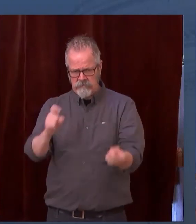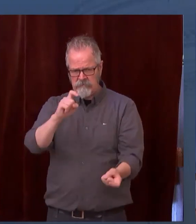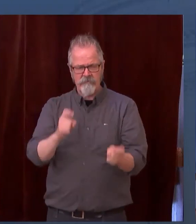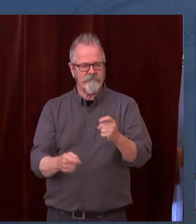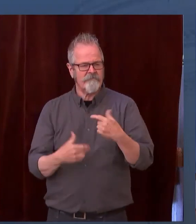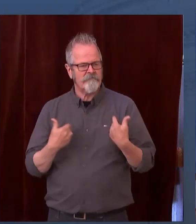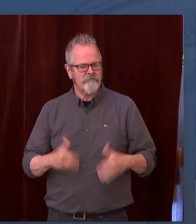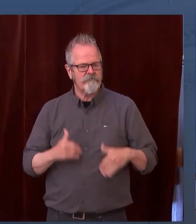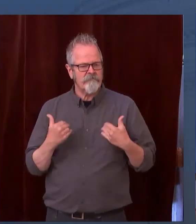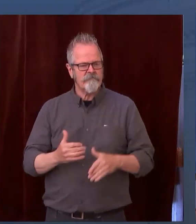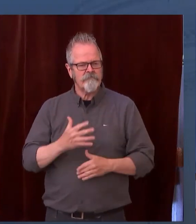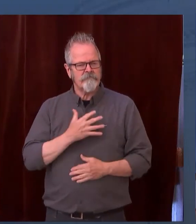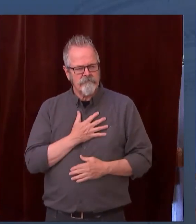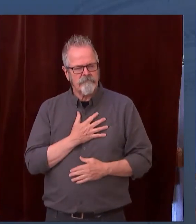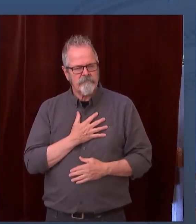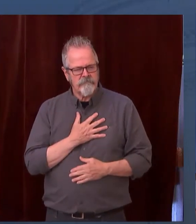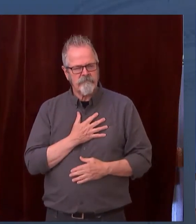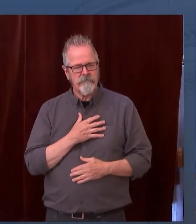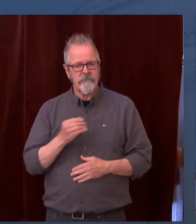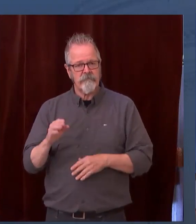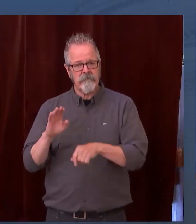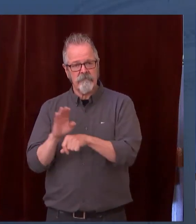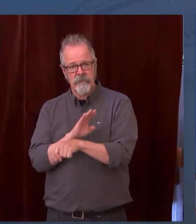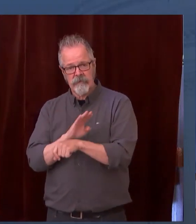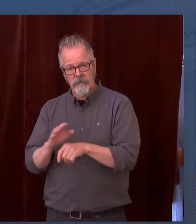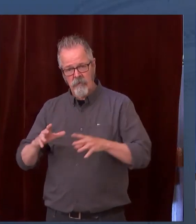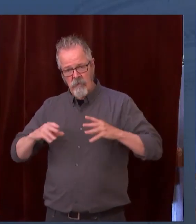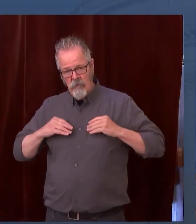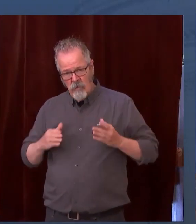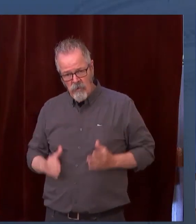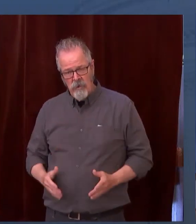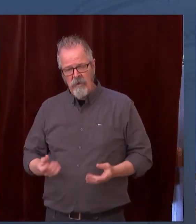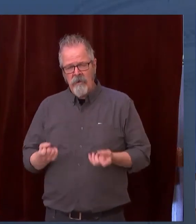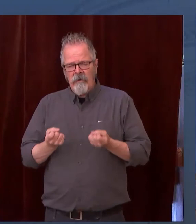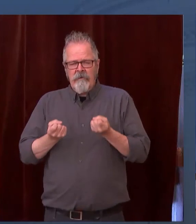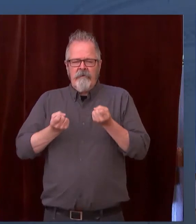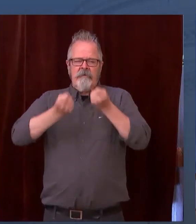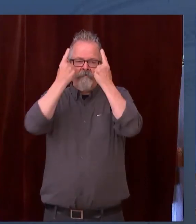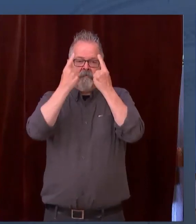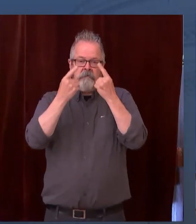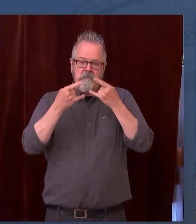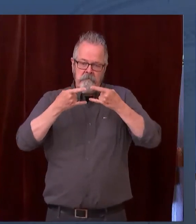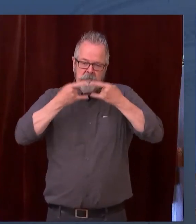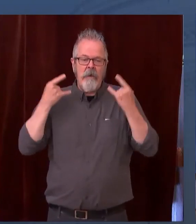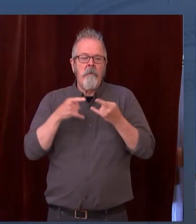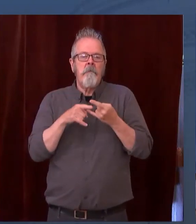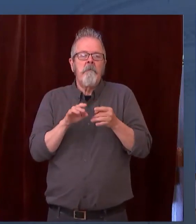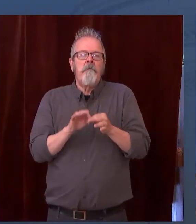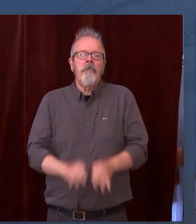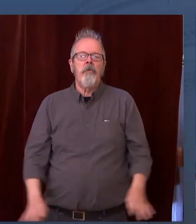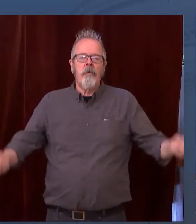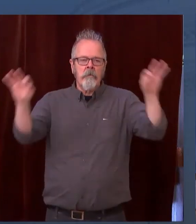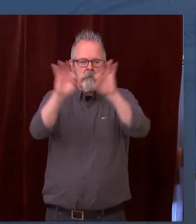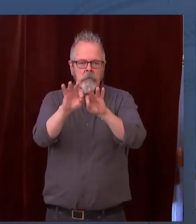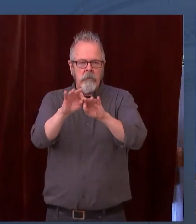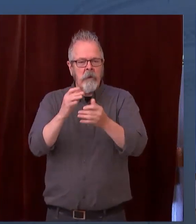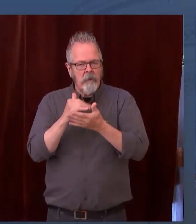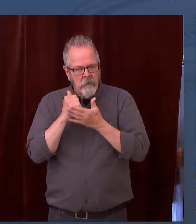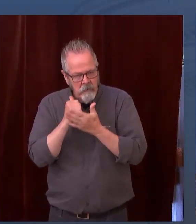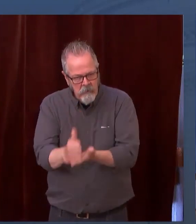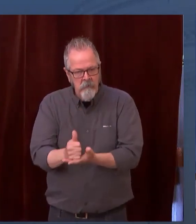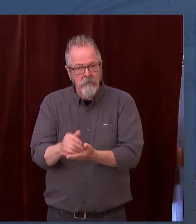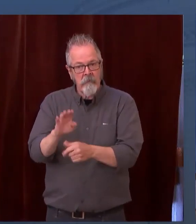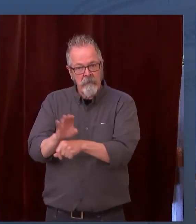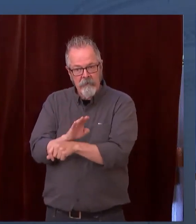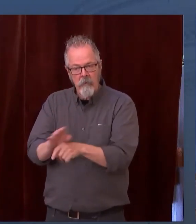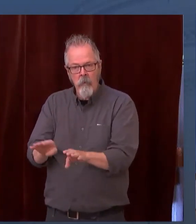economy. So they care about their employees, they care about their customers, and they know it's the best way to open up. So we're